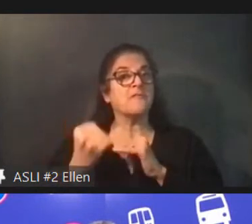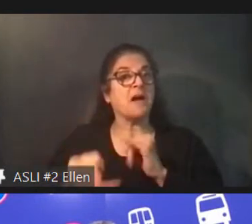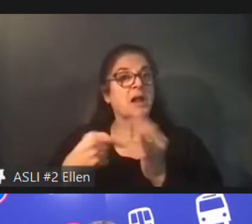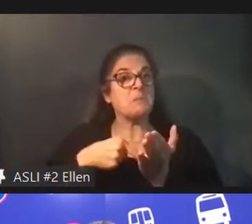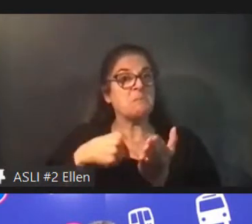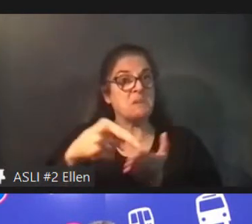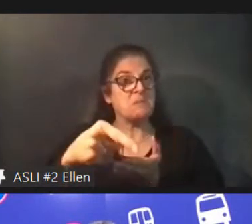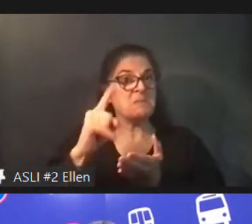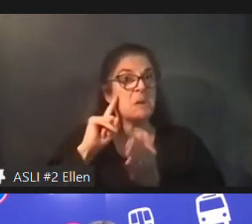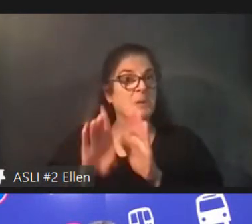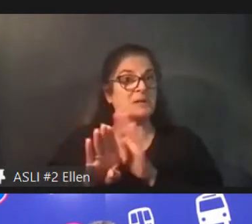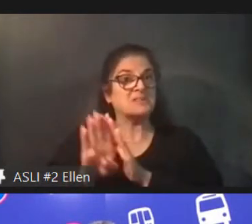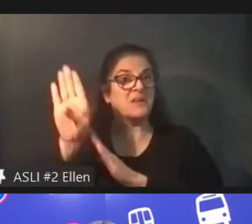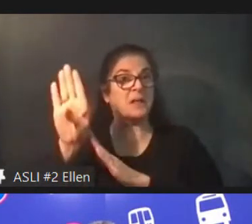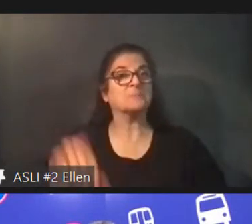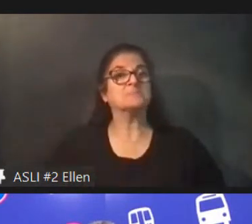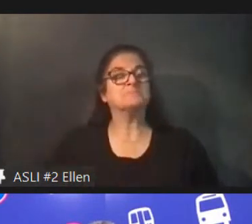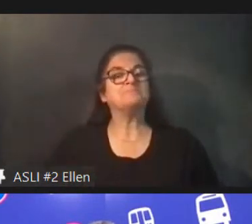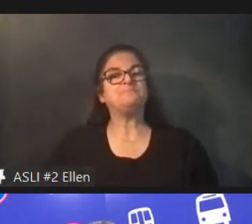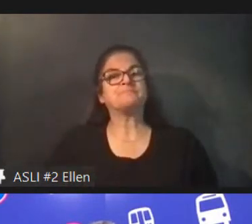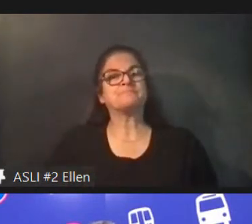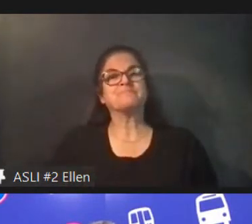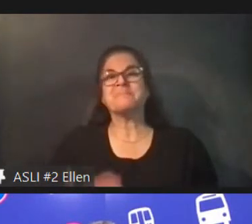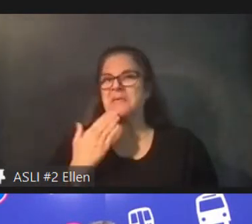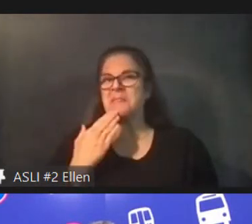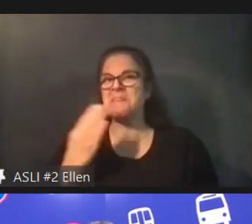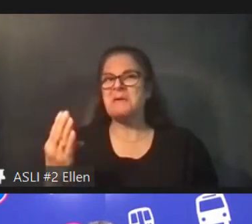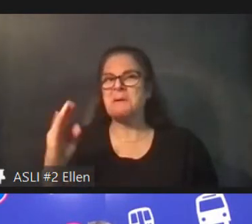goal. Thank you, Bill.